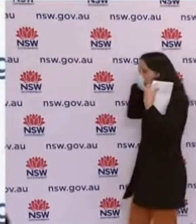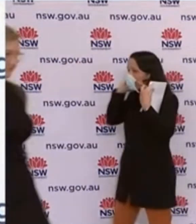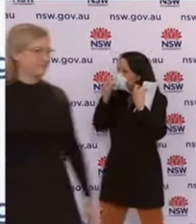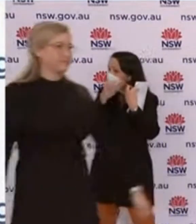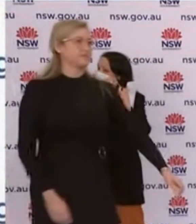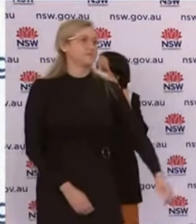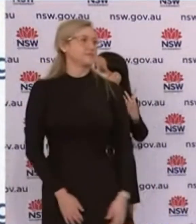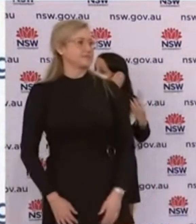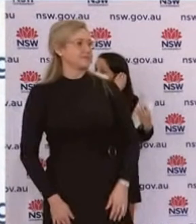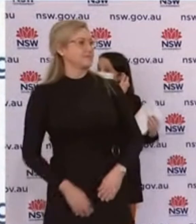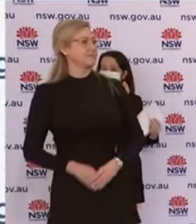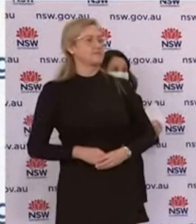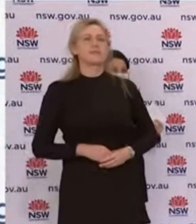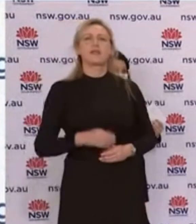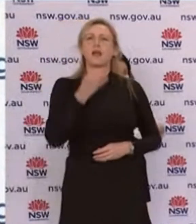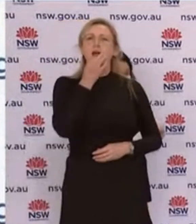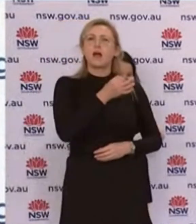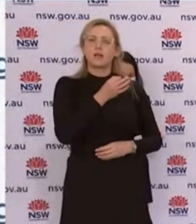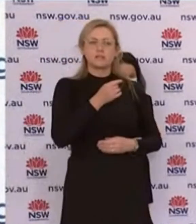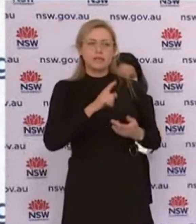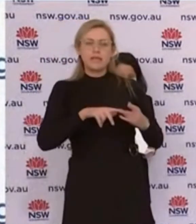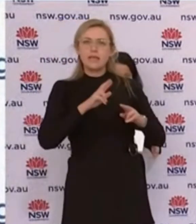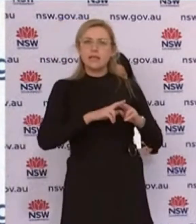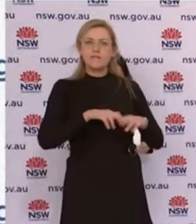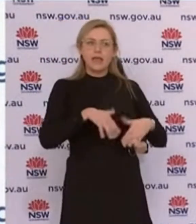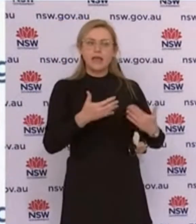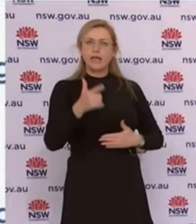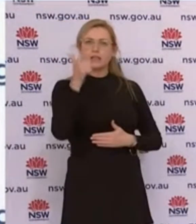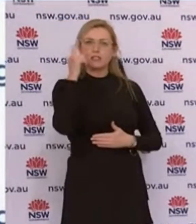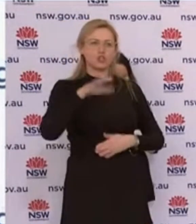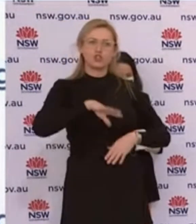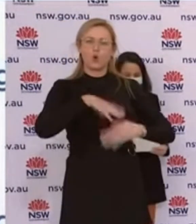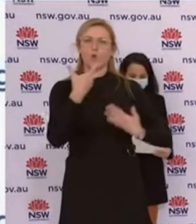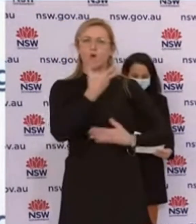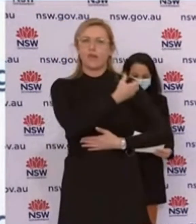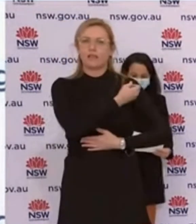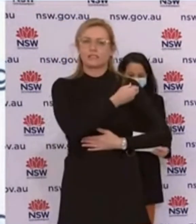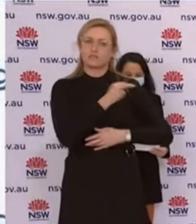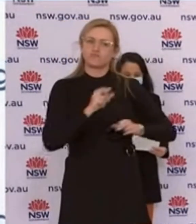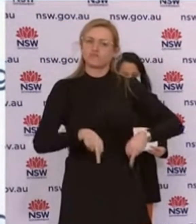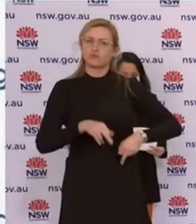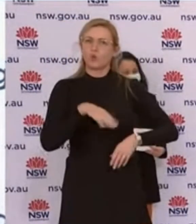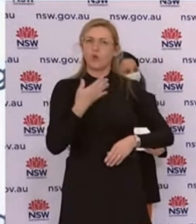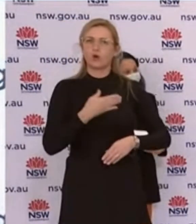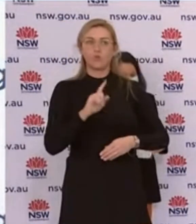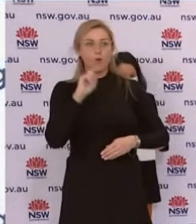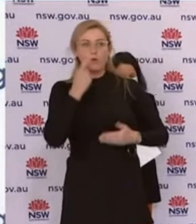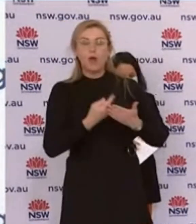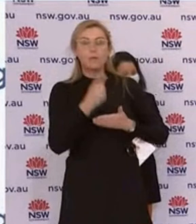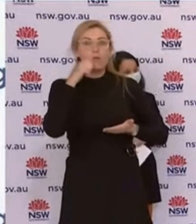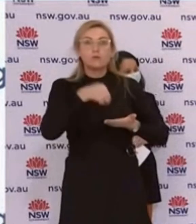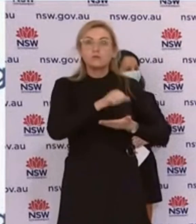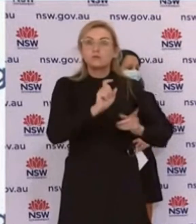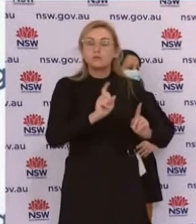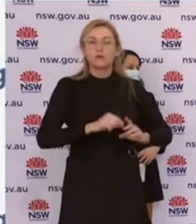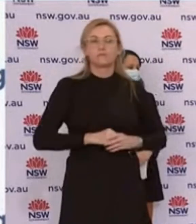what will happen to any teachers that refuse to have the vaccine? Will they lose their jobs? What will happen to them? Look, obviously we're working